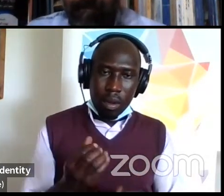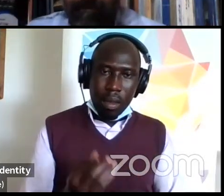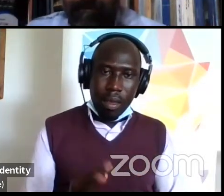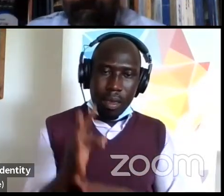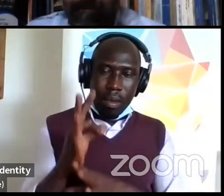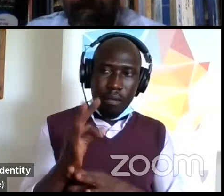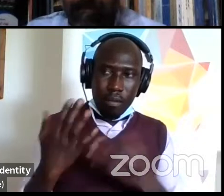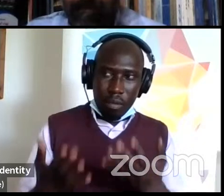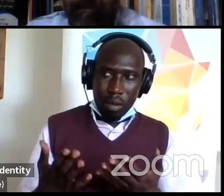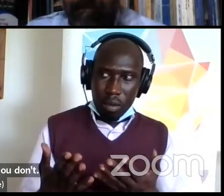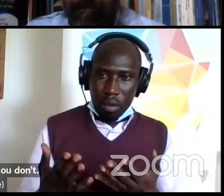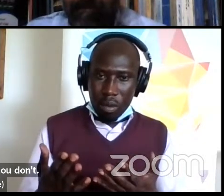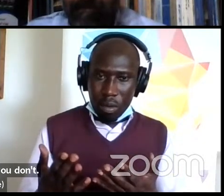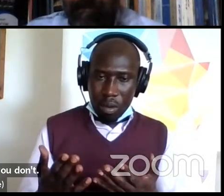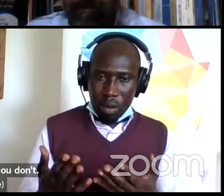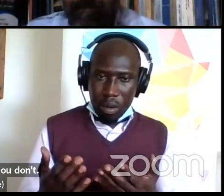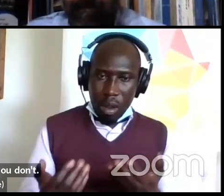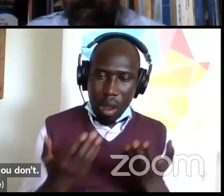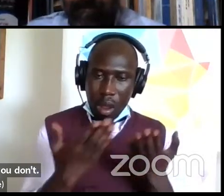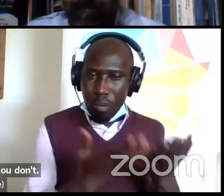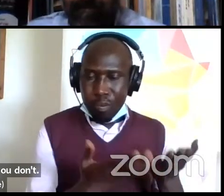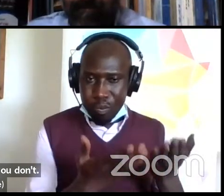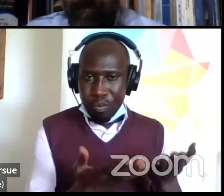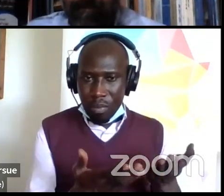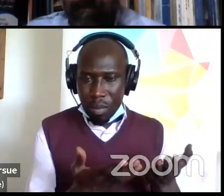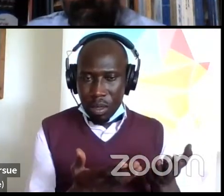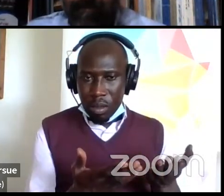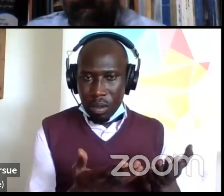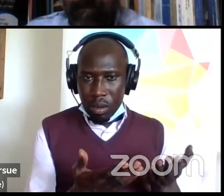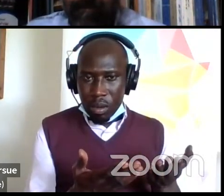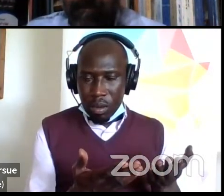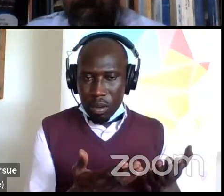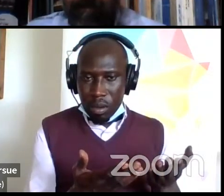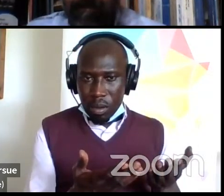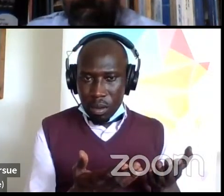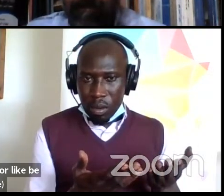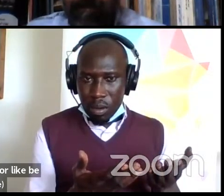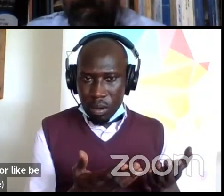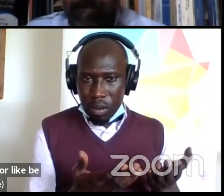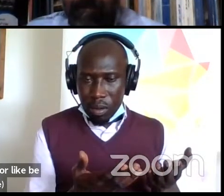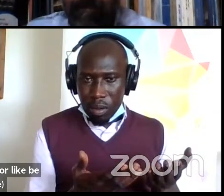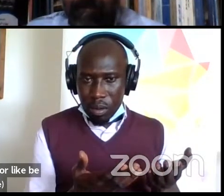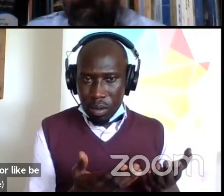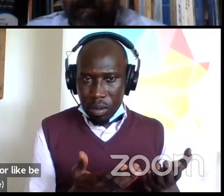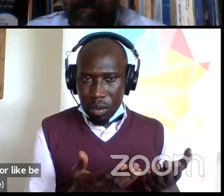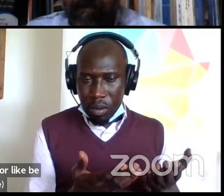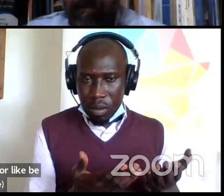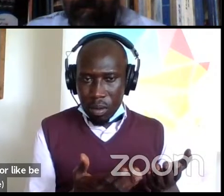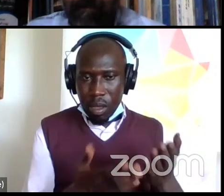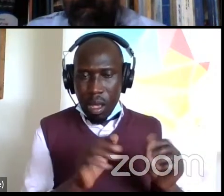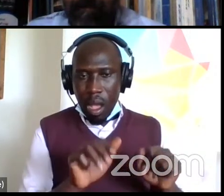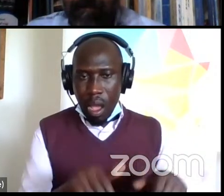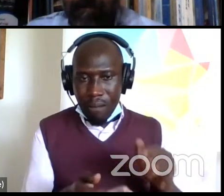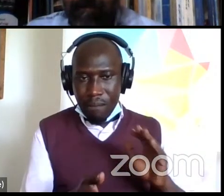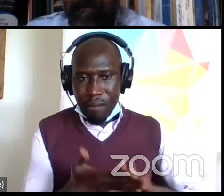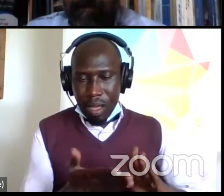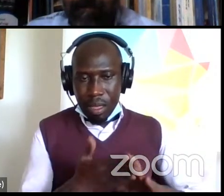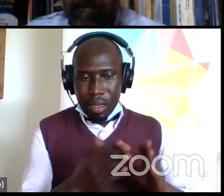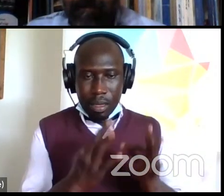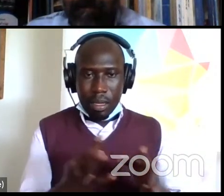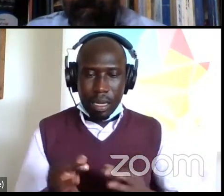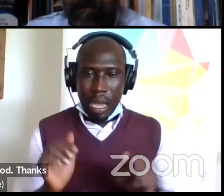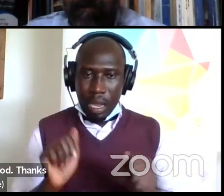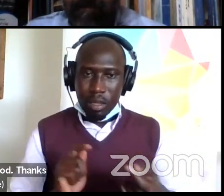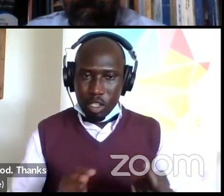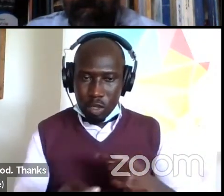don't pursue or like be attentive to that those evolution and how fast things could change, and